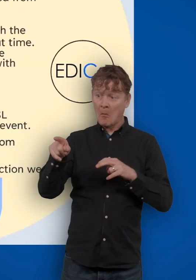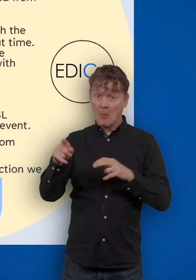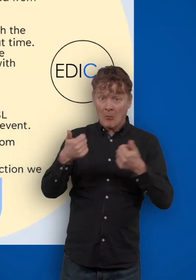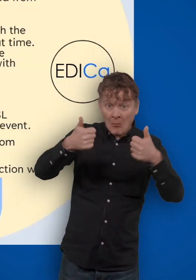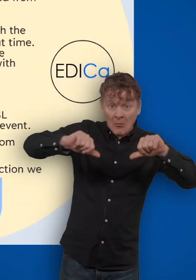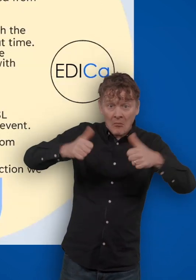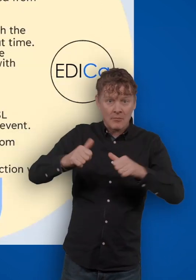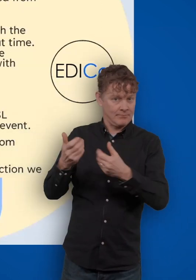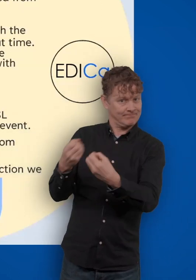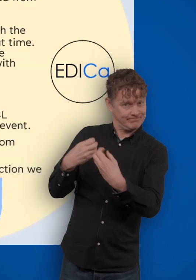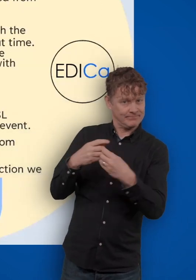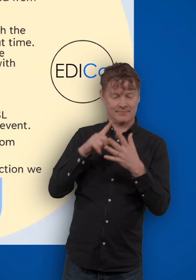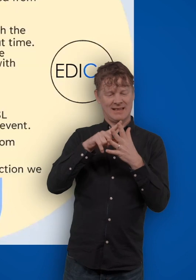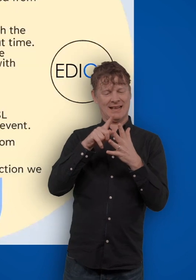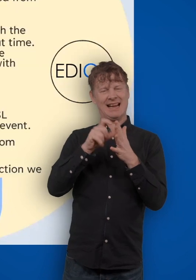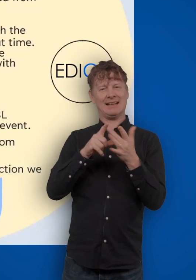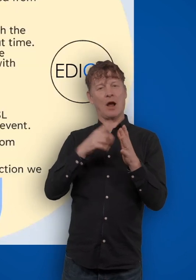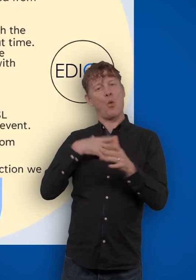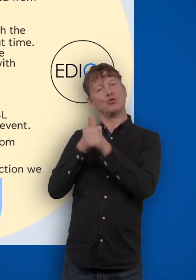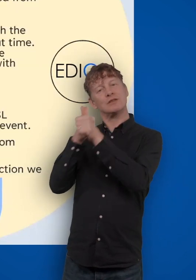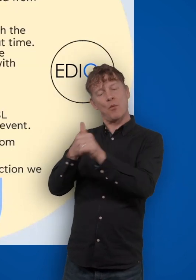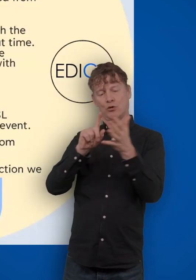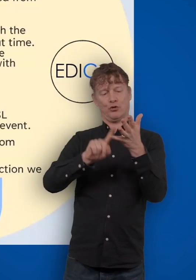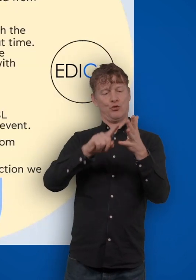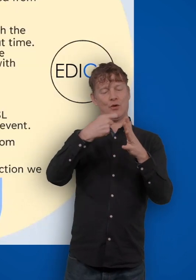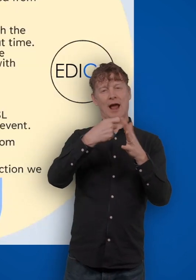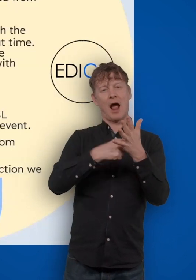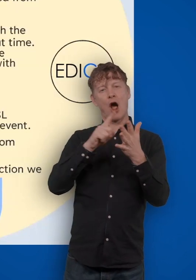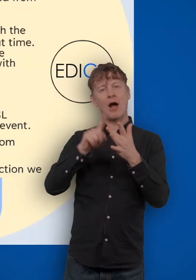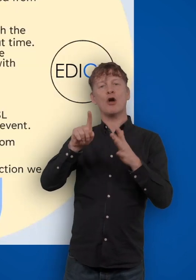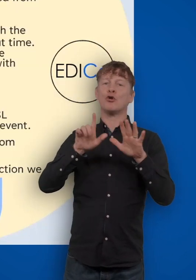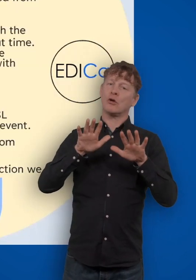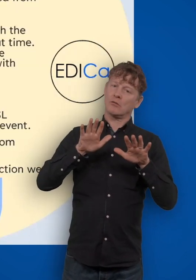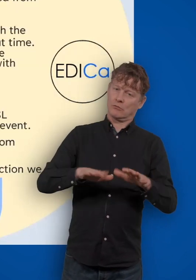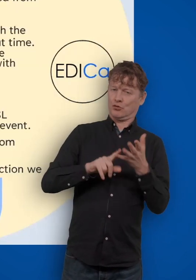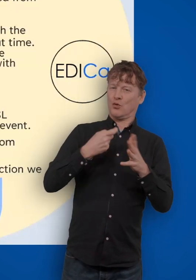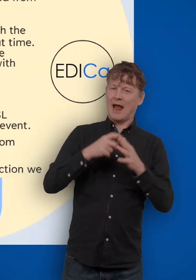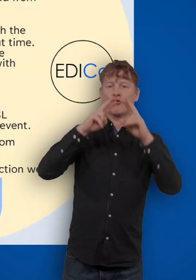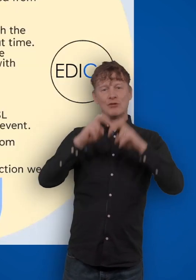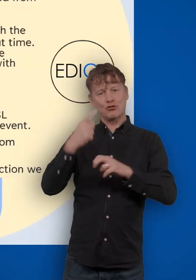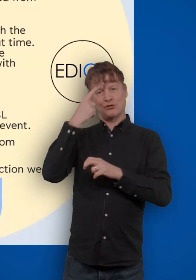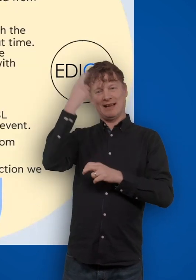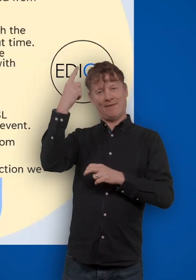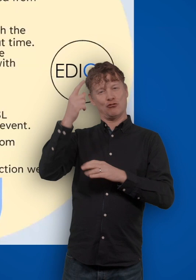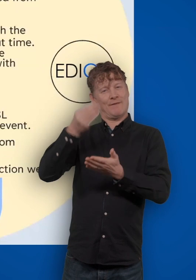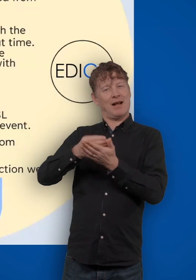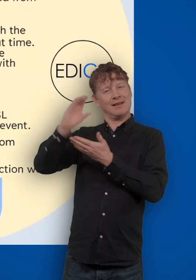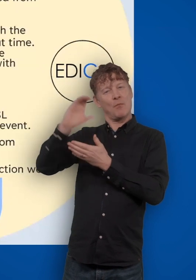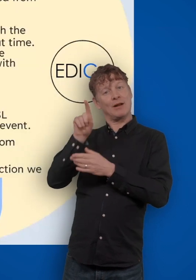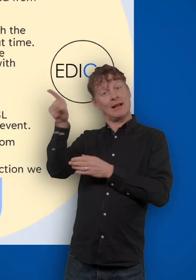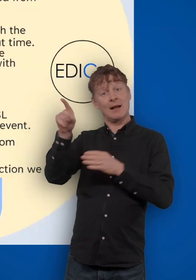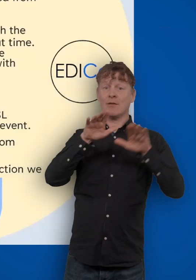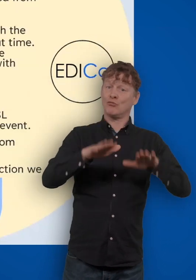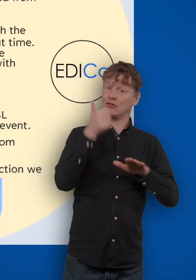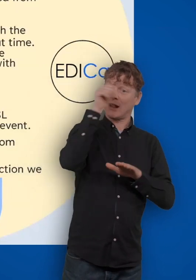The ultimate goal of EDICa is to support UKRI, that is the United Kingdom Research and Innovation funding body, as well